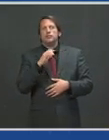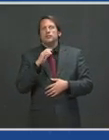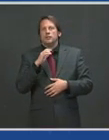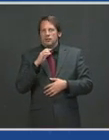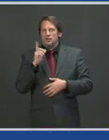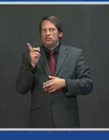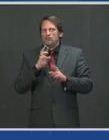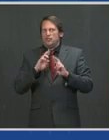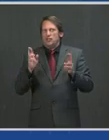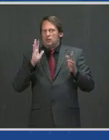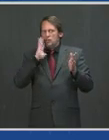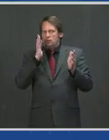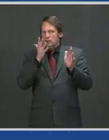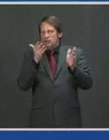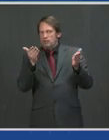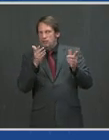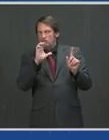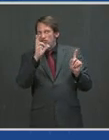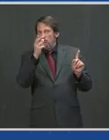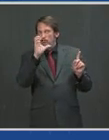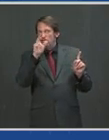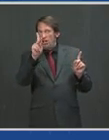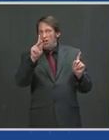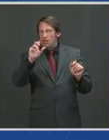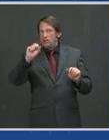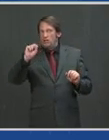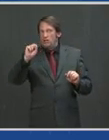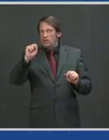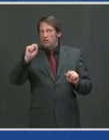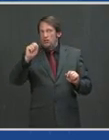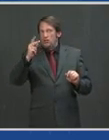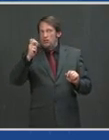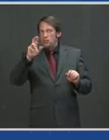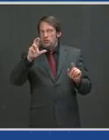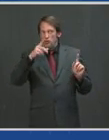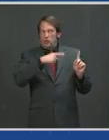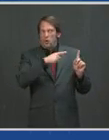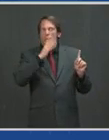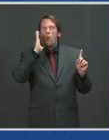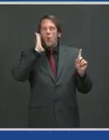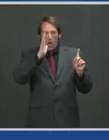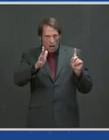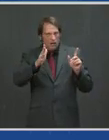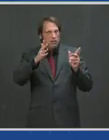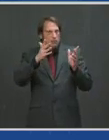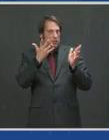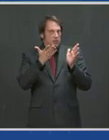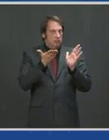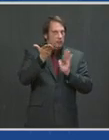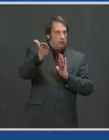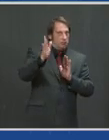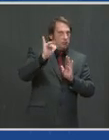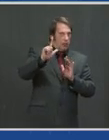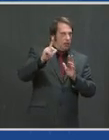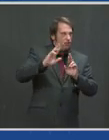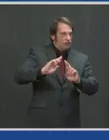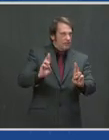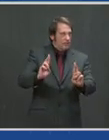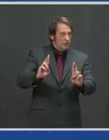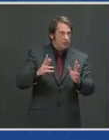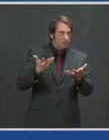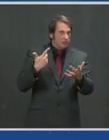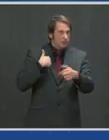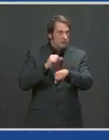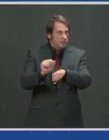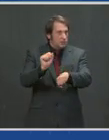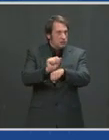those lines. So I'm prepared to work. I really am. But to automatically say that the only